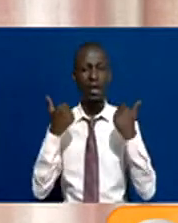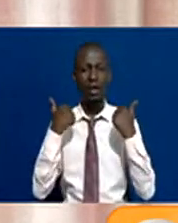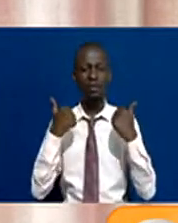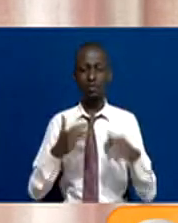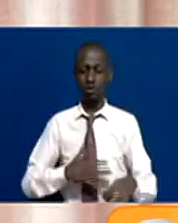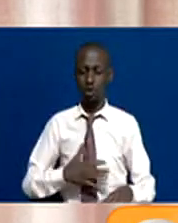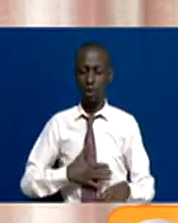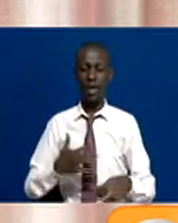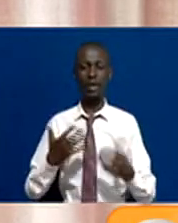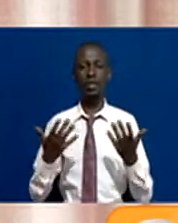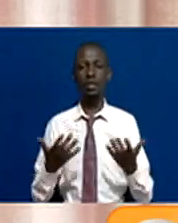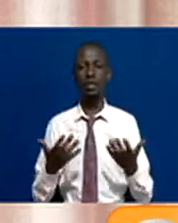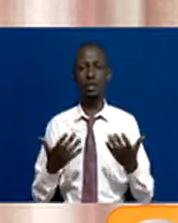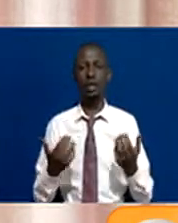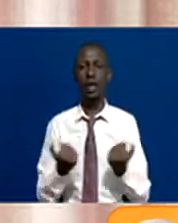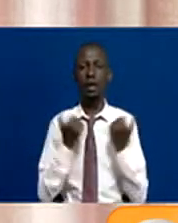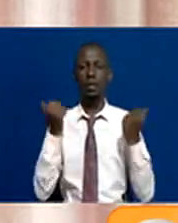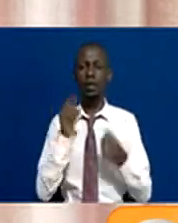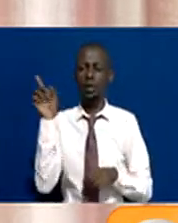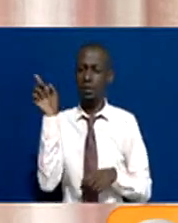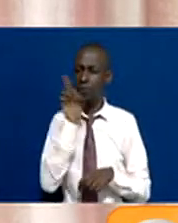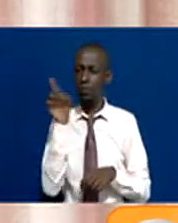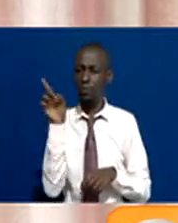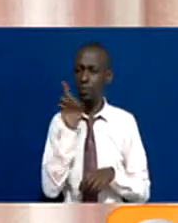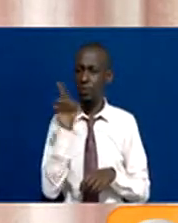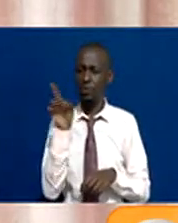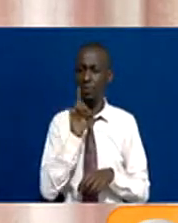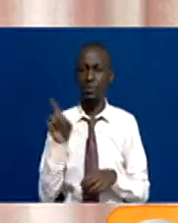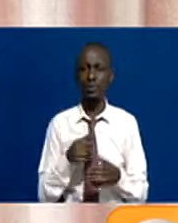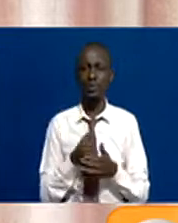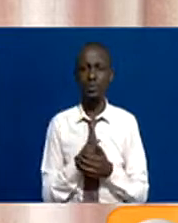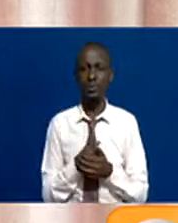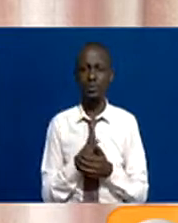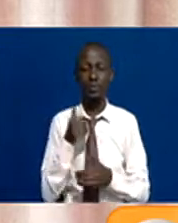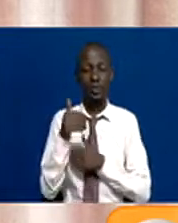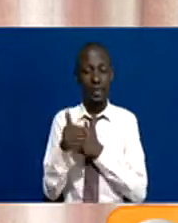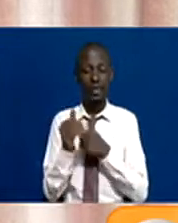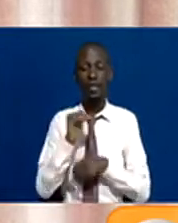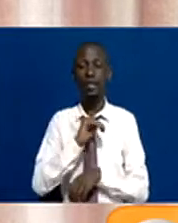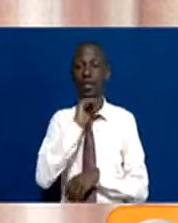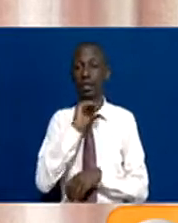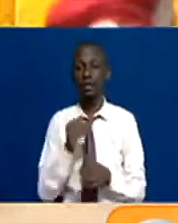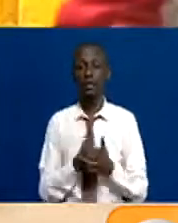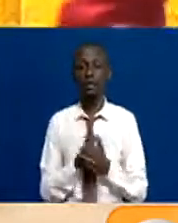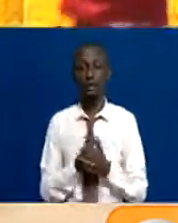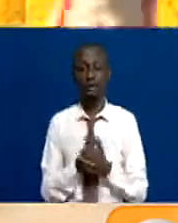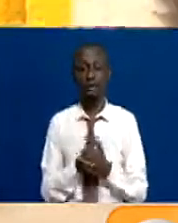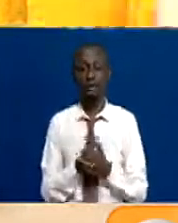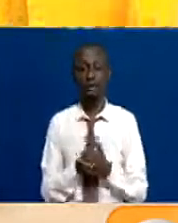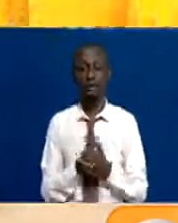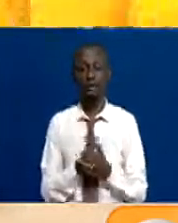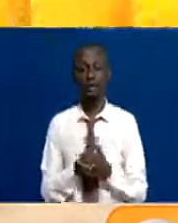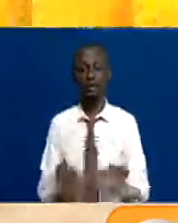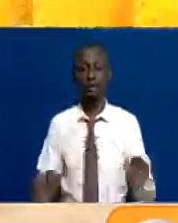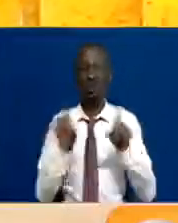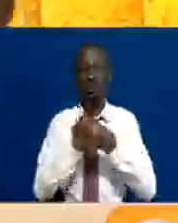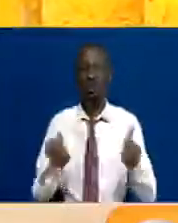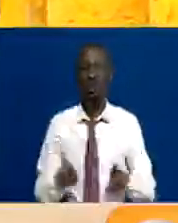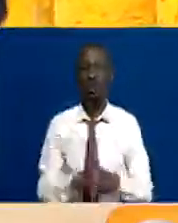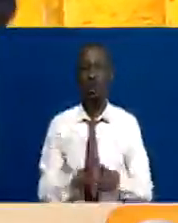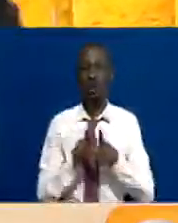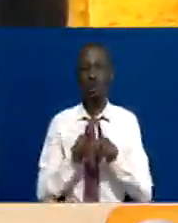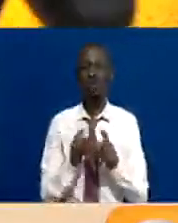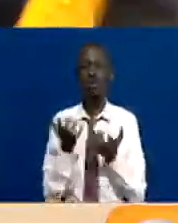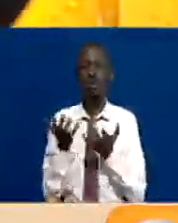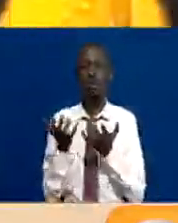that's how bad it got. I almost literally died. The abuse even extended to her